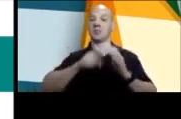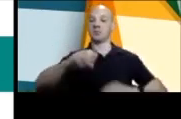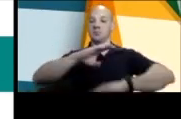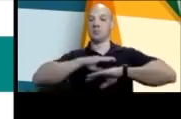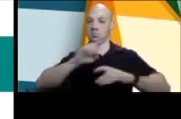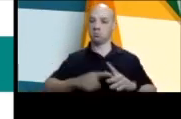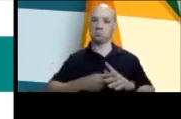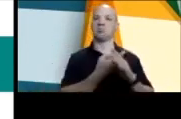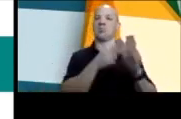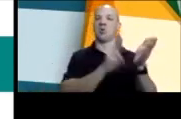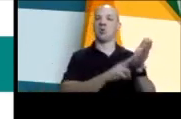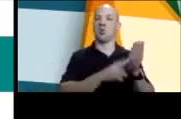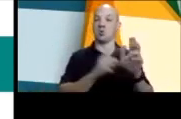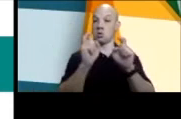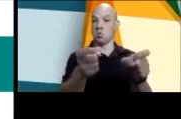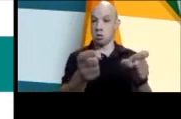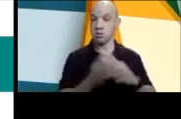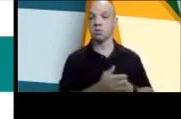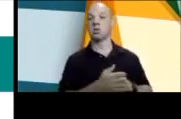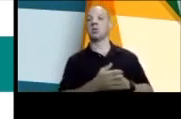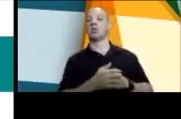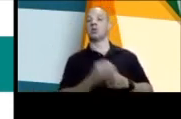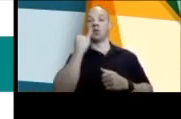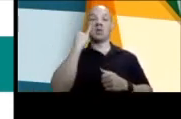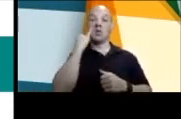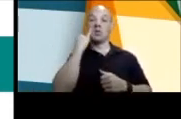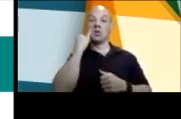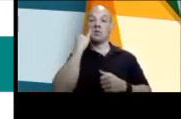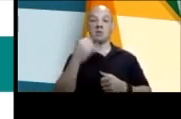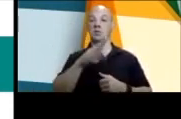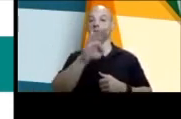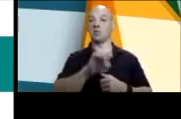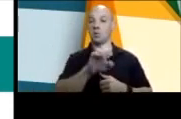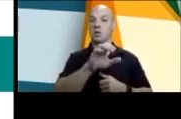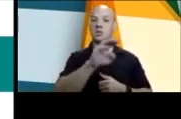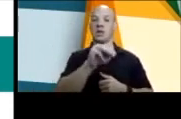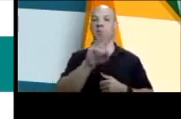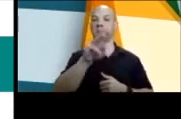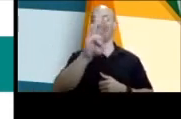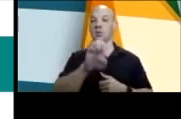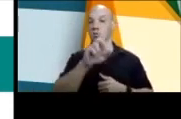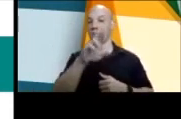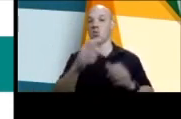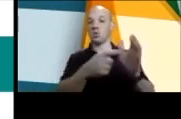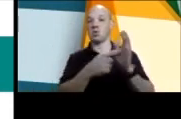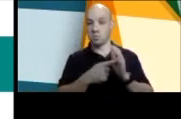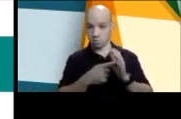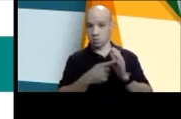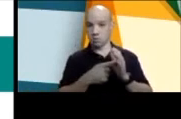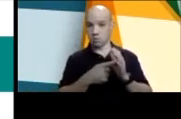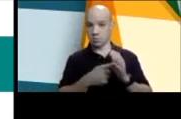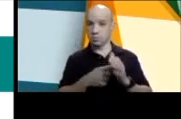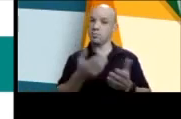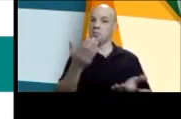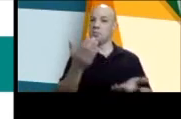contract award, if the prime is MWBE, or the requirement may be